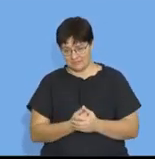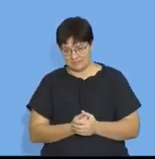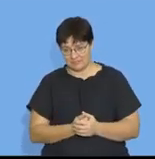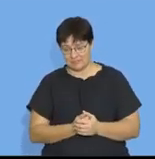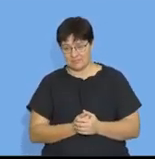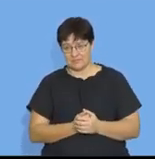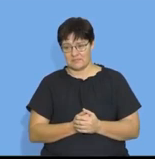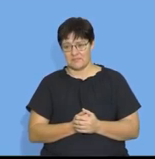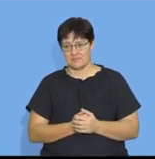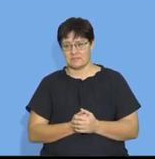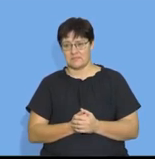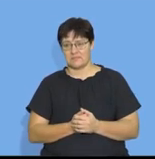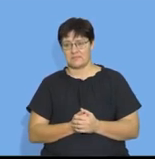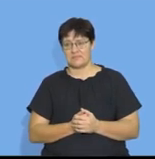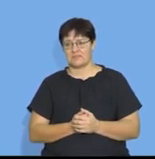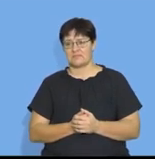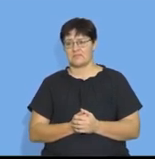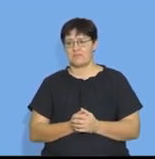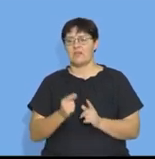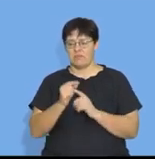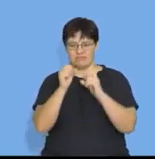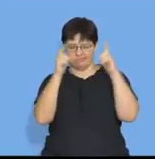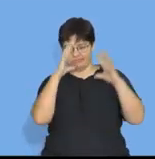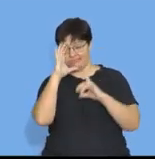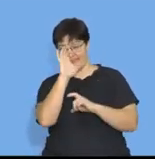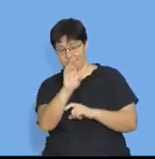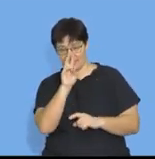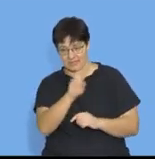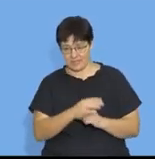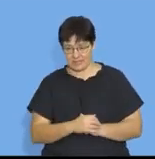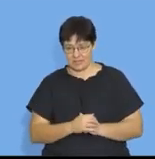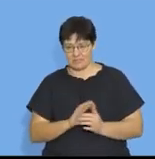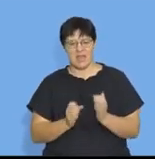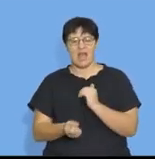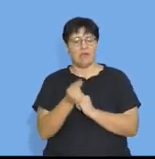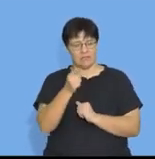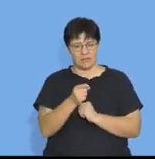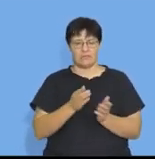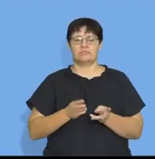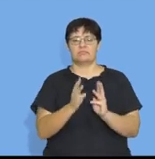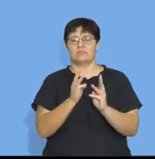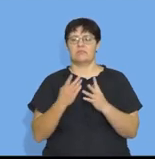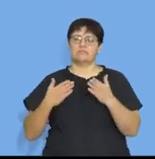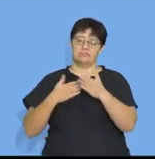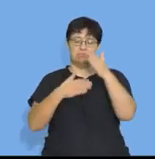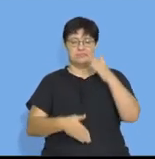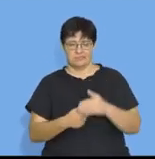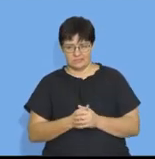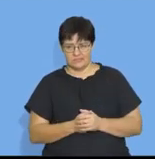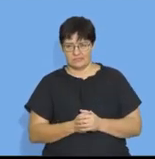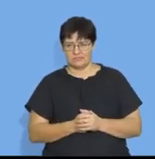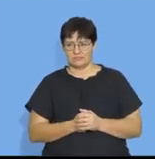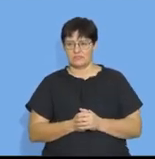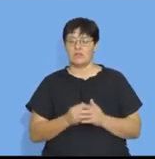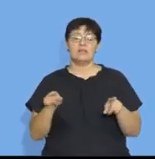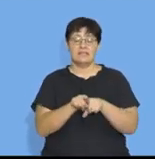may travel up the uterus. Okay, and this is a larger indication of how that pathway is